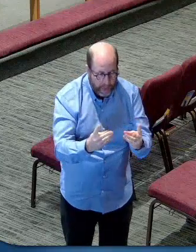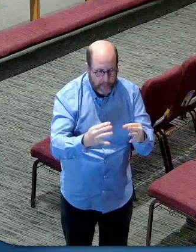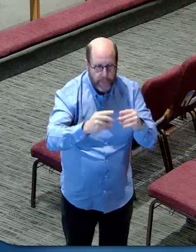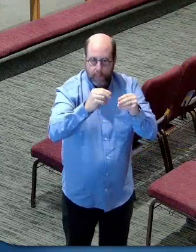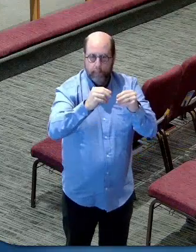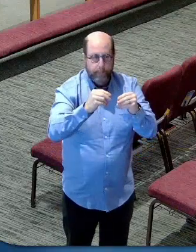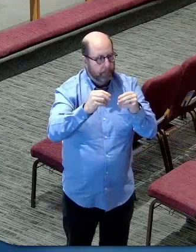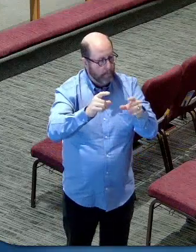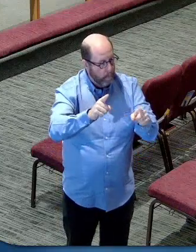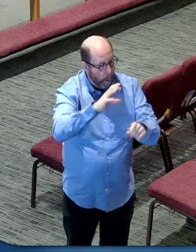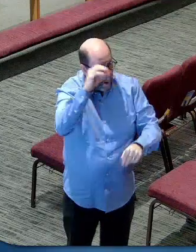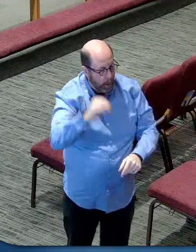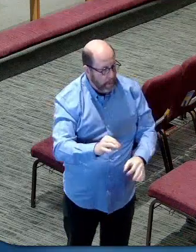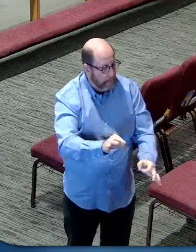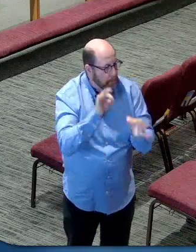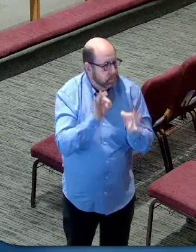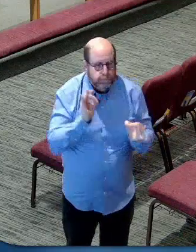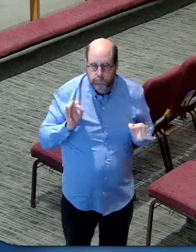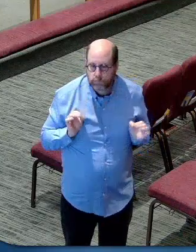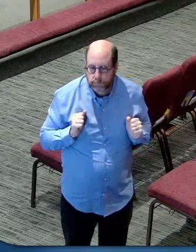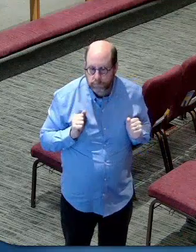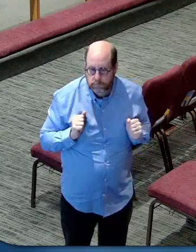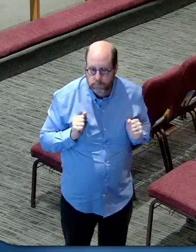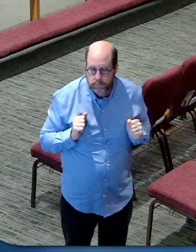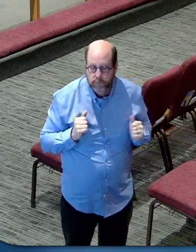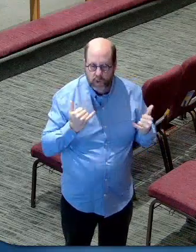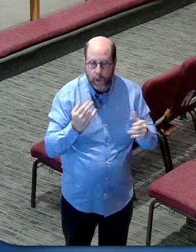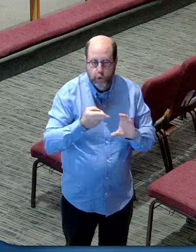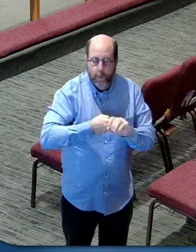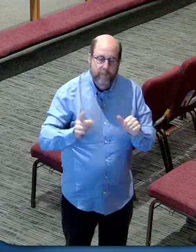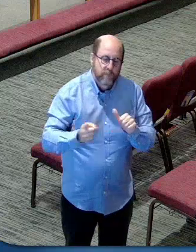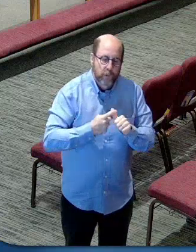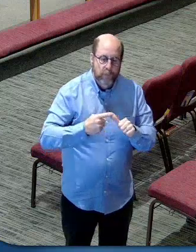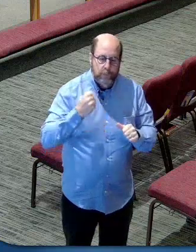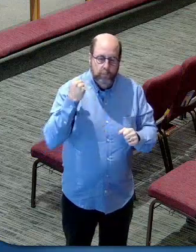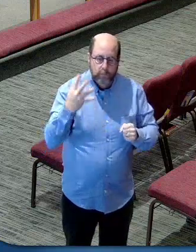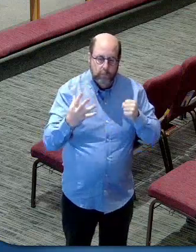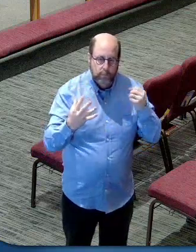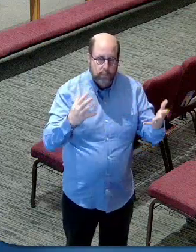restored. We join in our first hymn. Please rise.